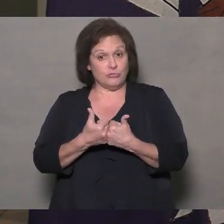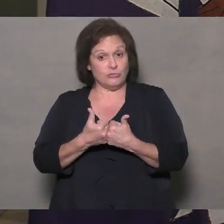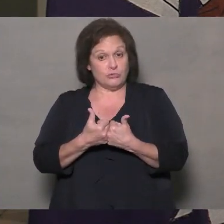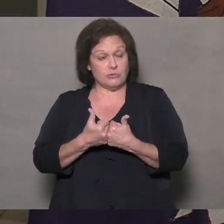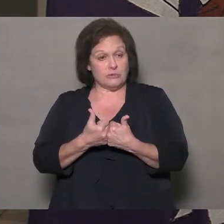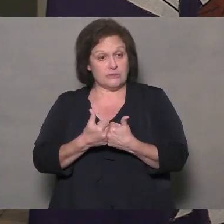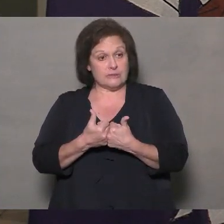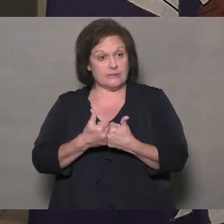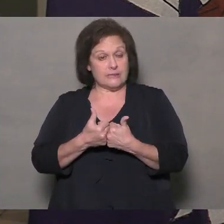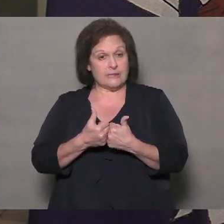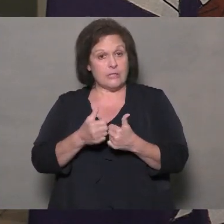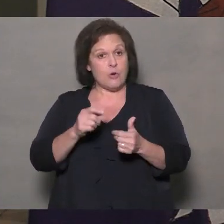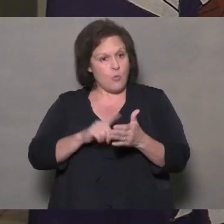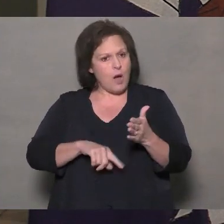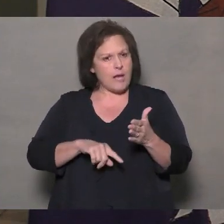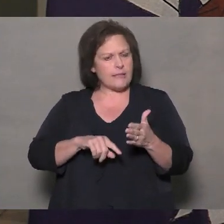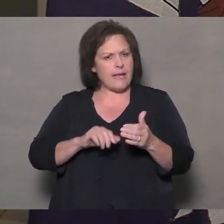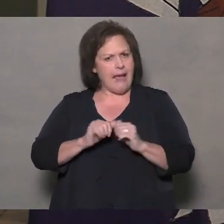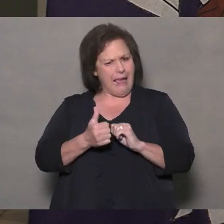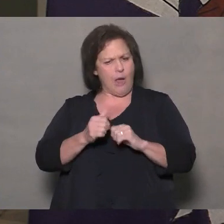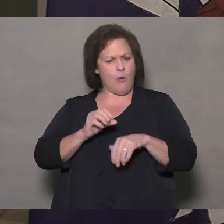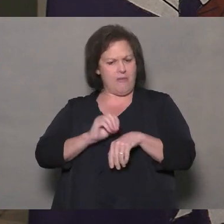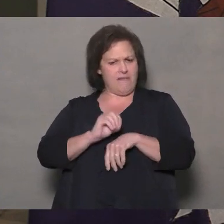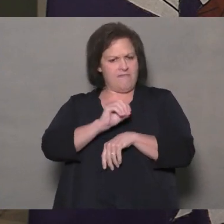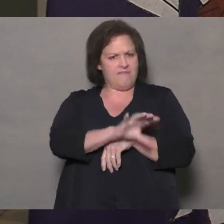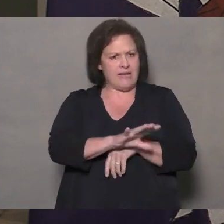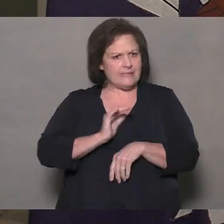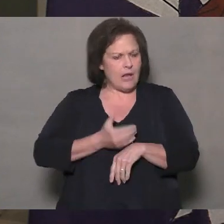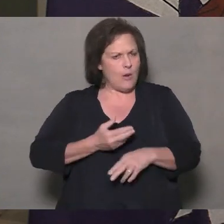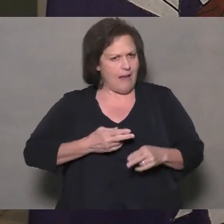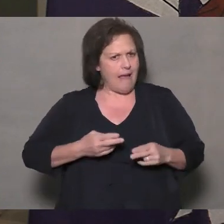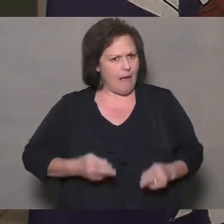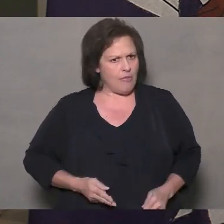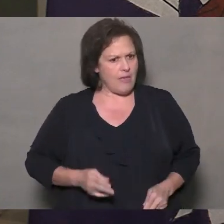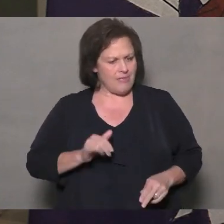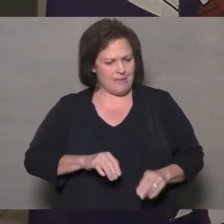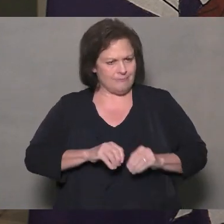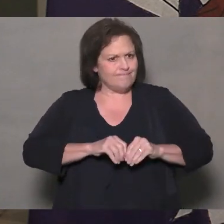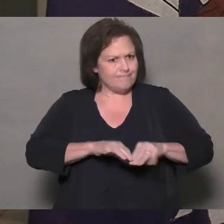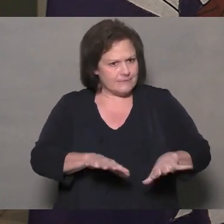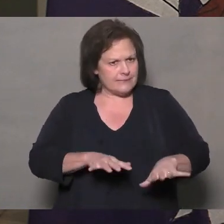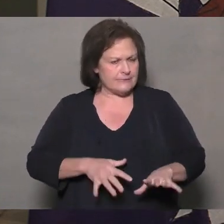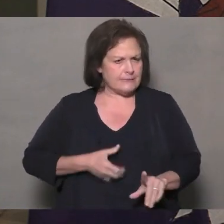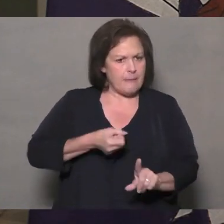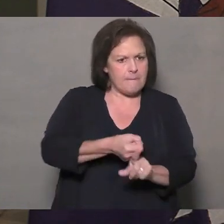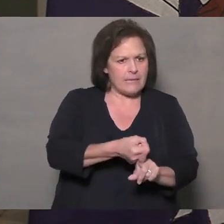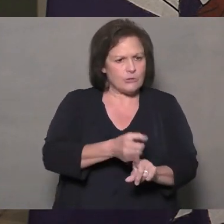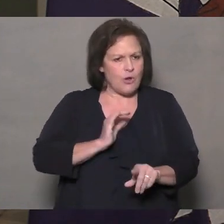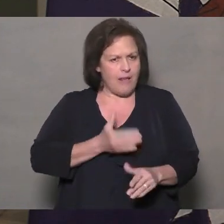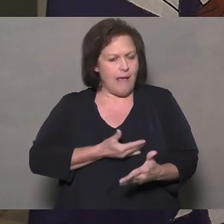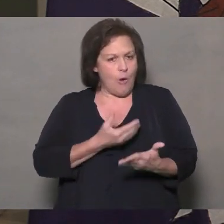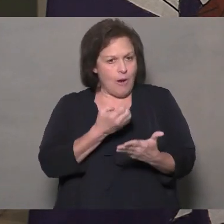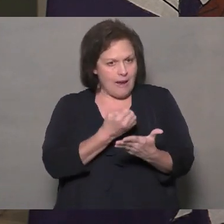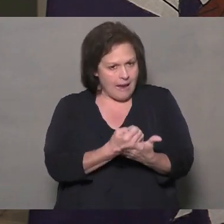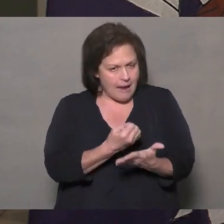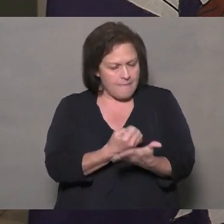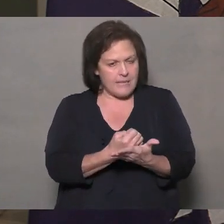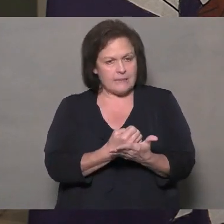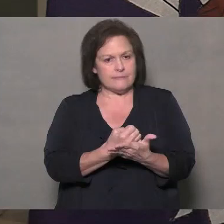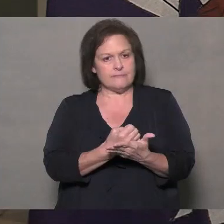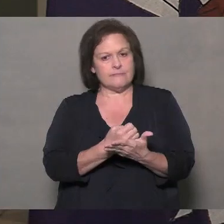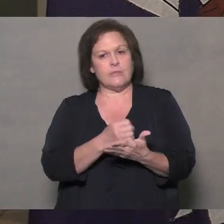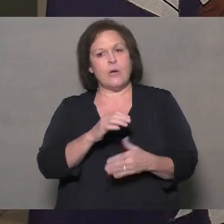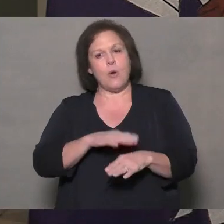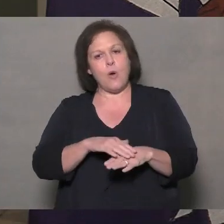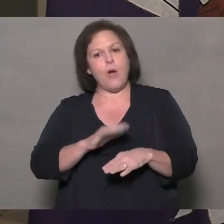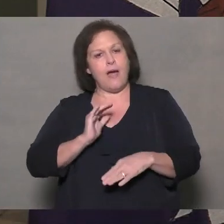threat it represents to our health, this pandemic has had a dramatic impact on our economy and even on